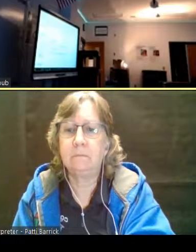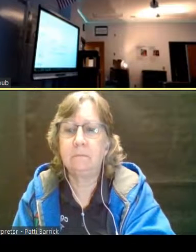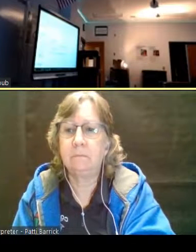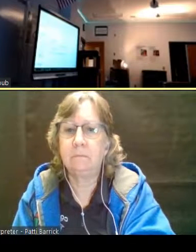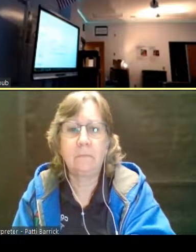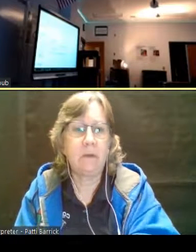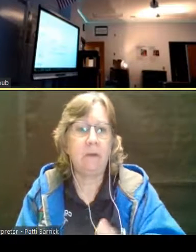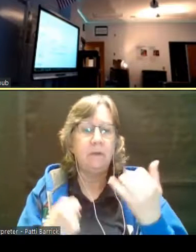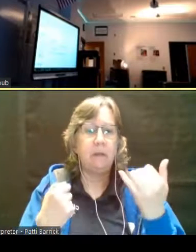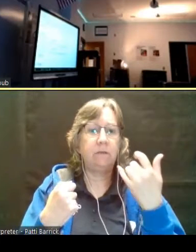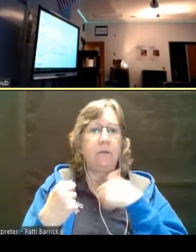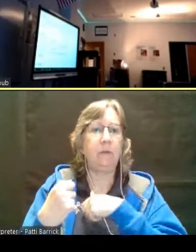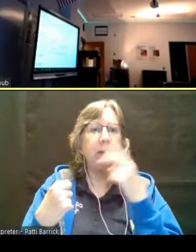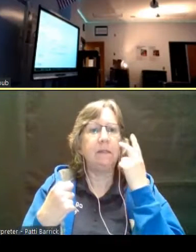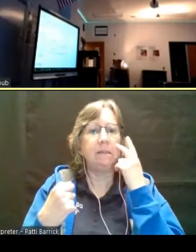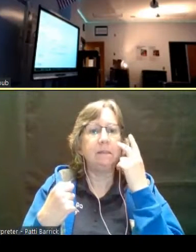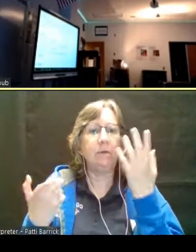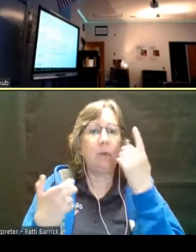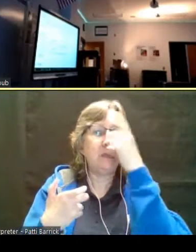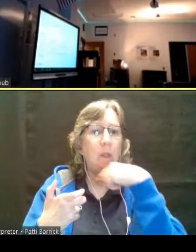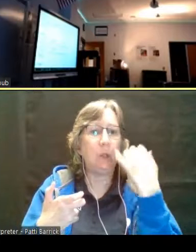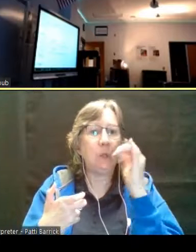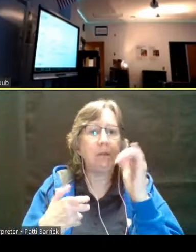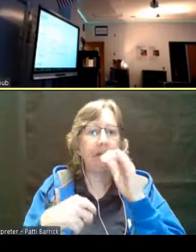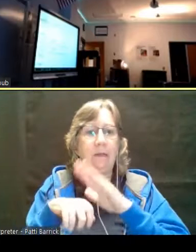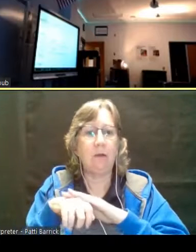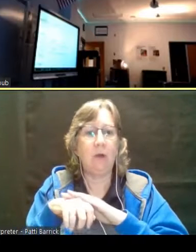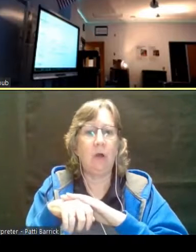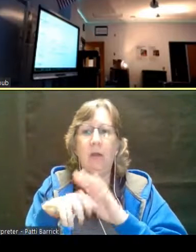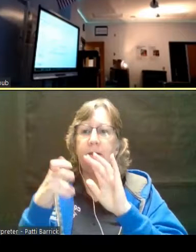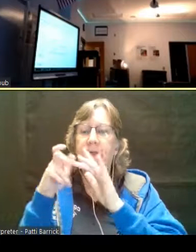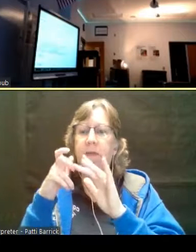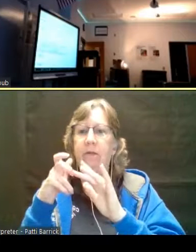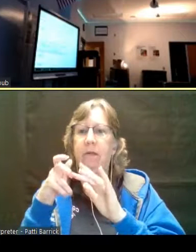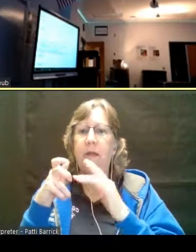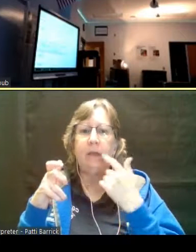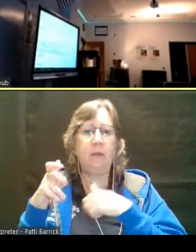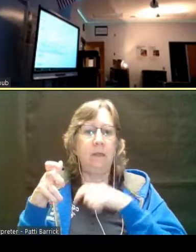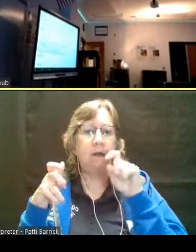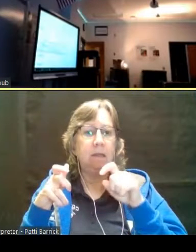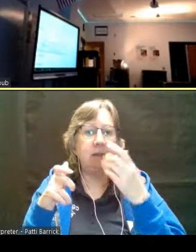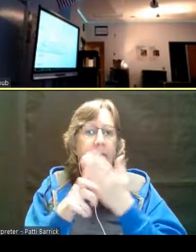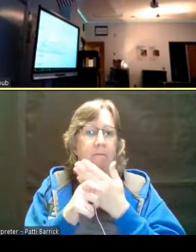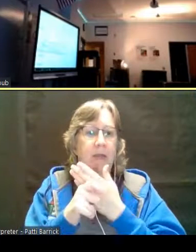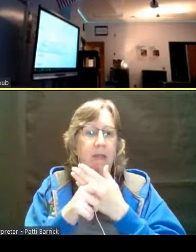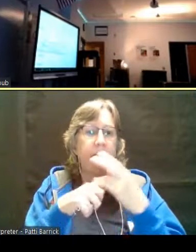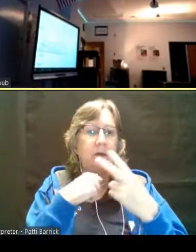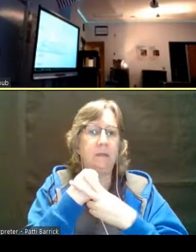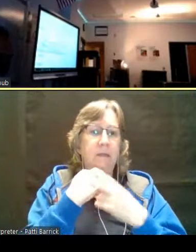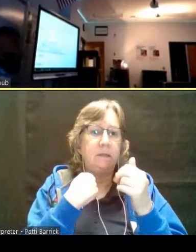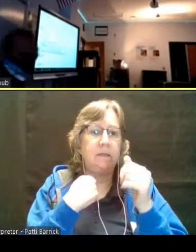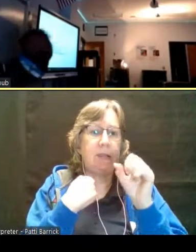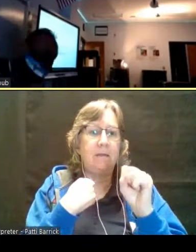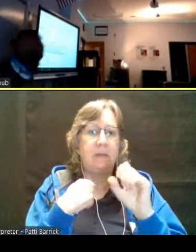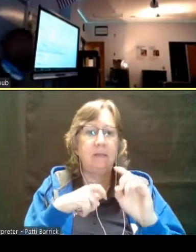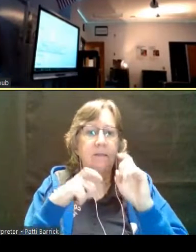errors here, so we'll fix them in a minute. All right, so we're going to do File, Save As, and then we're going to give this thing